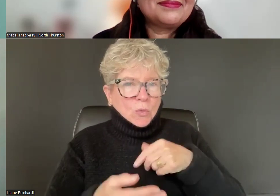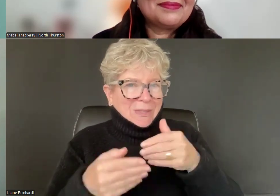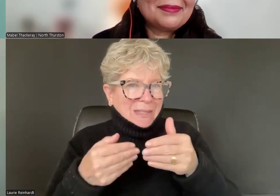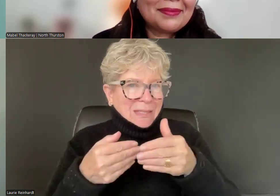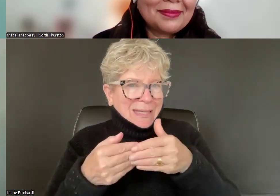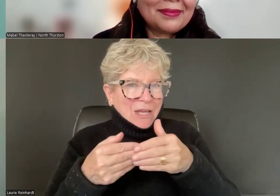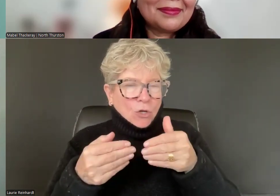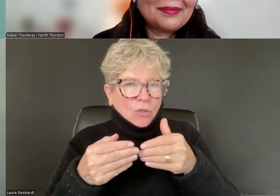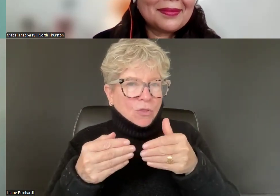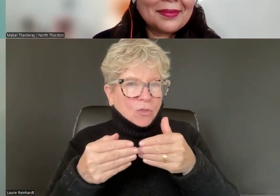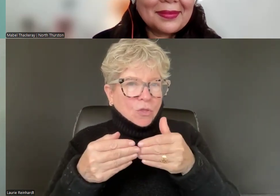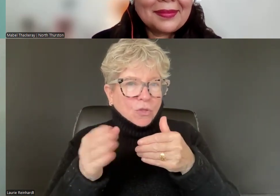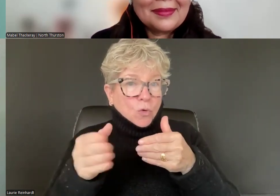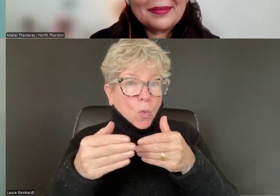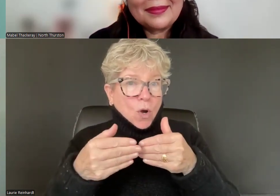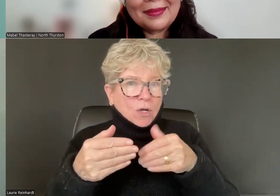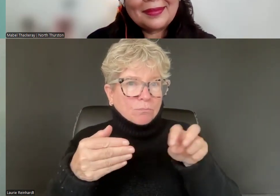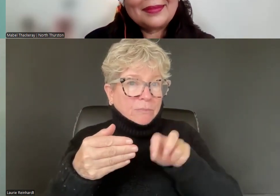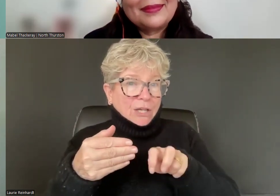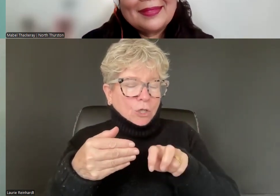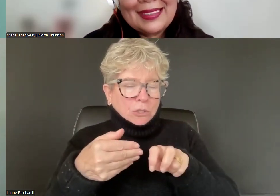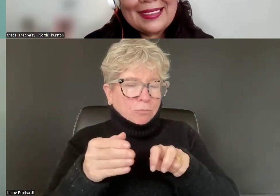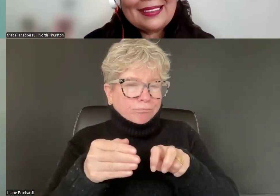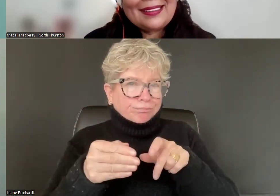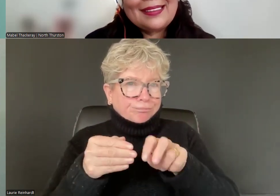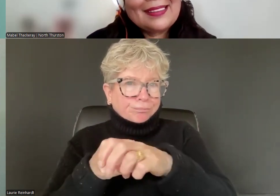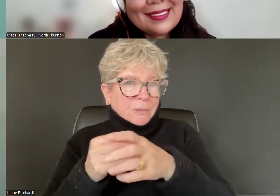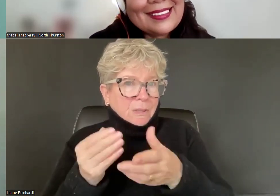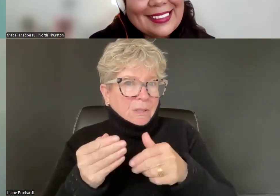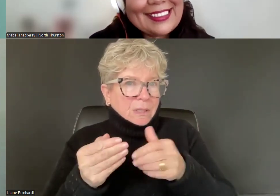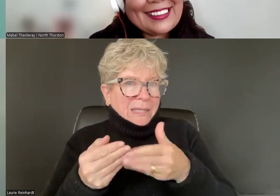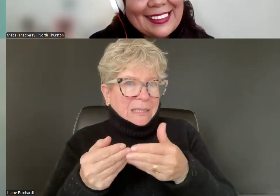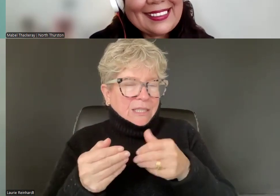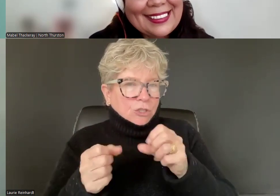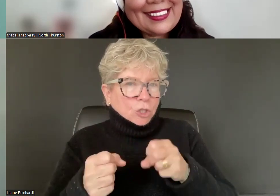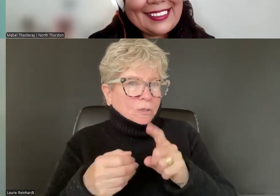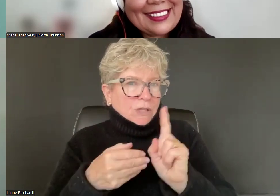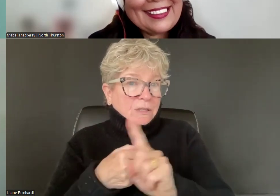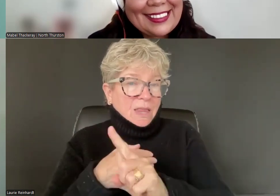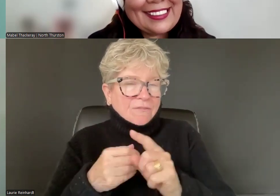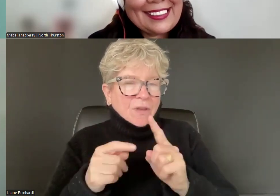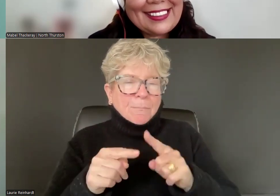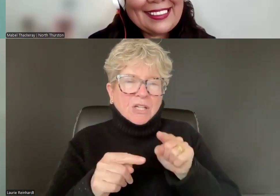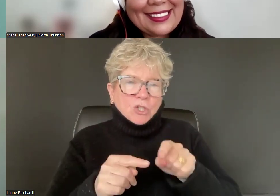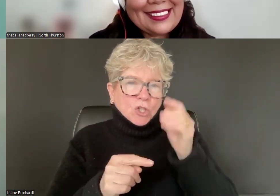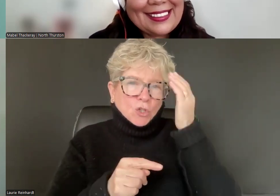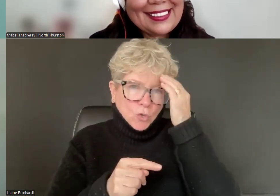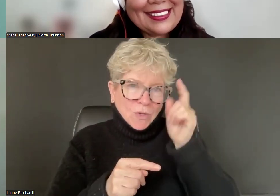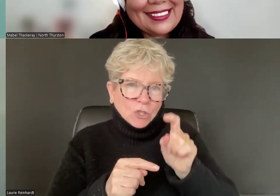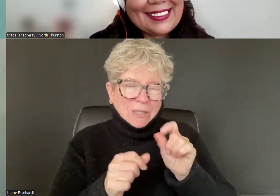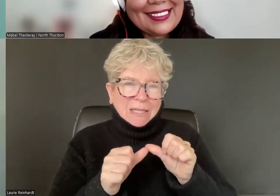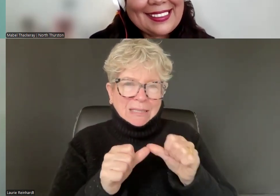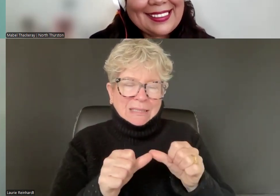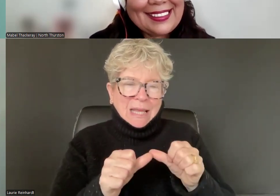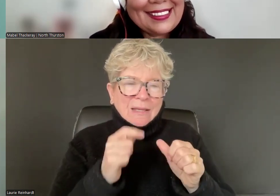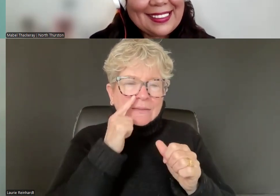have quietly got up and walked out. No one would have ever noticed. But she knew that she needed to stay. I could have said, "No,